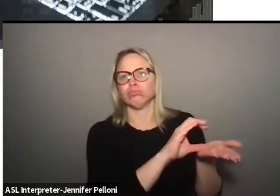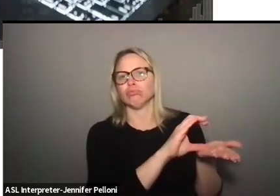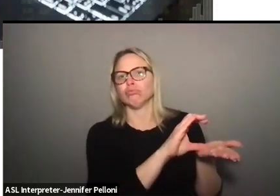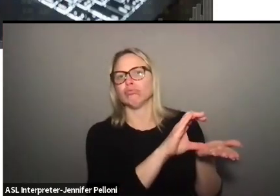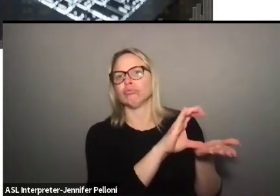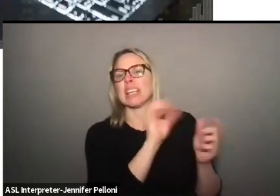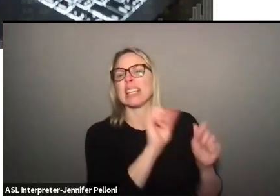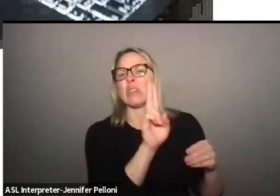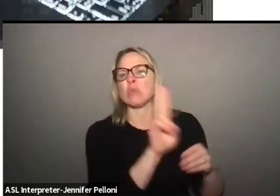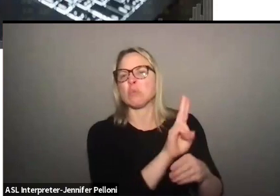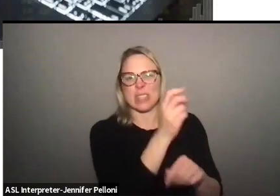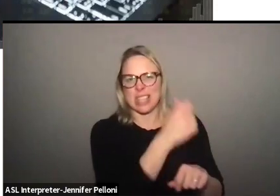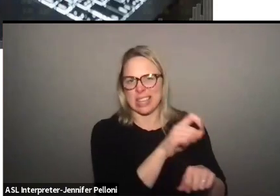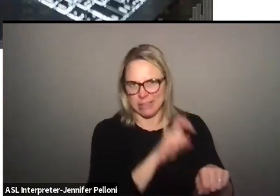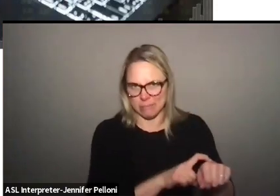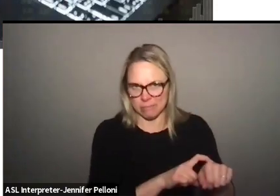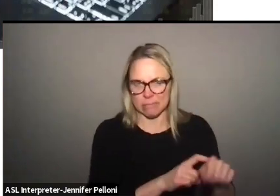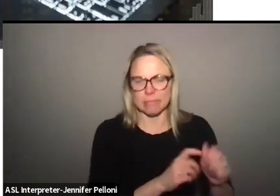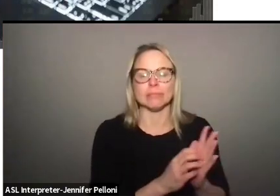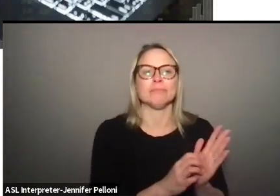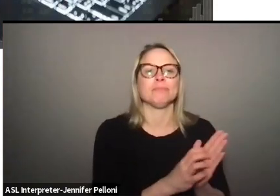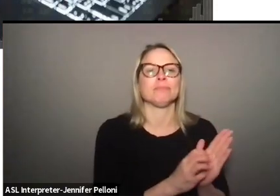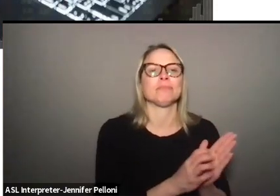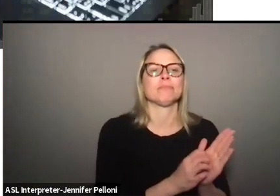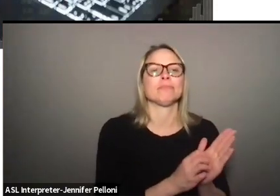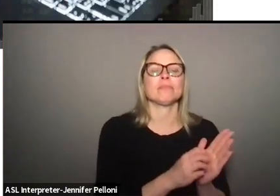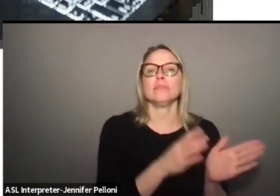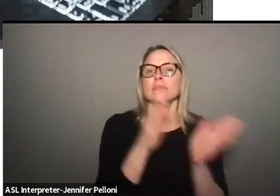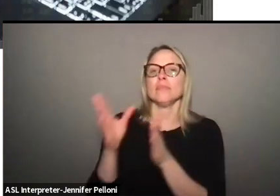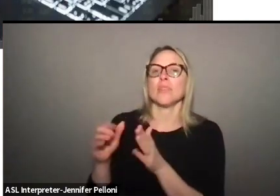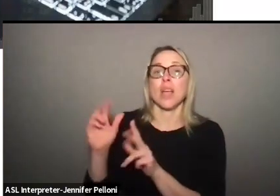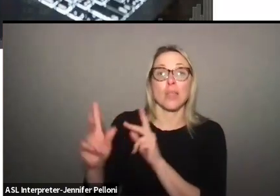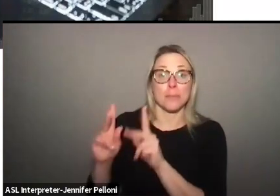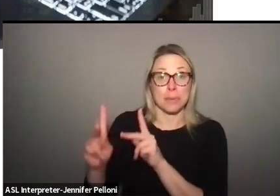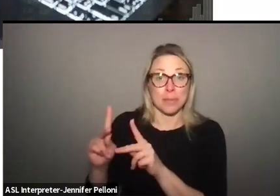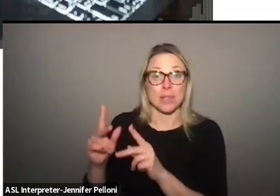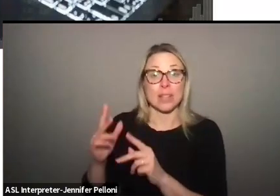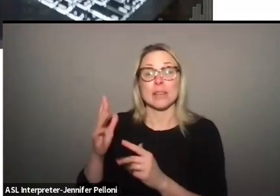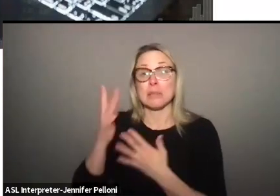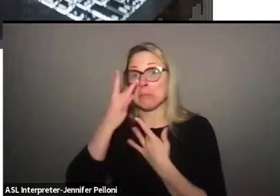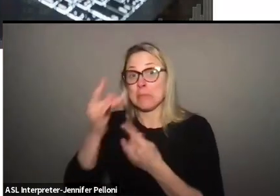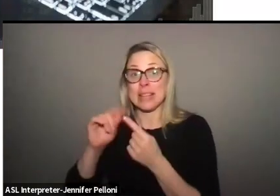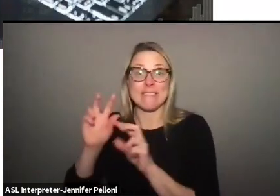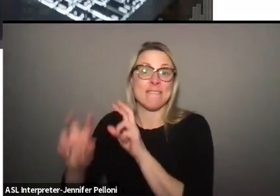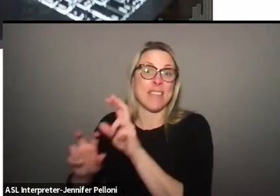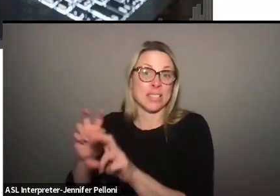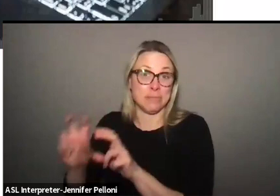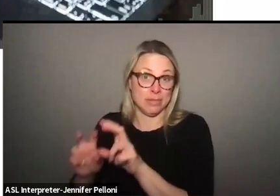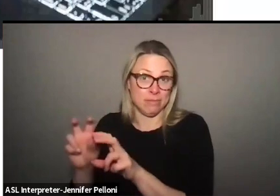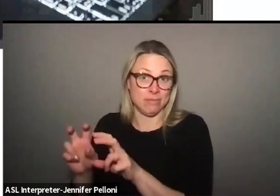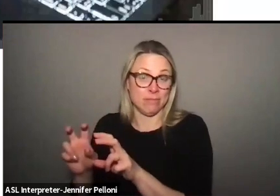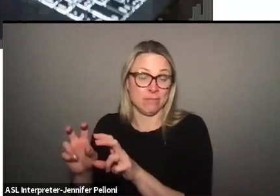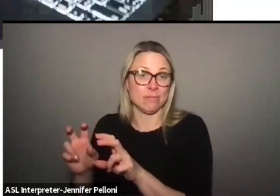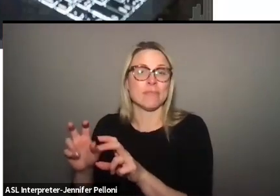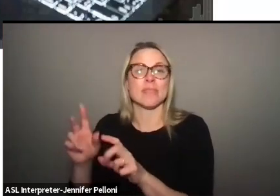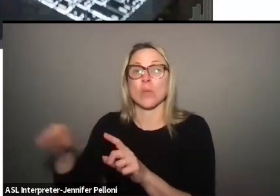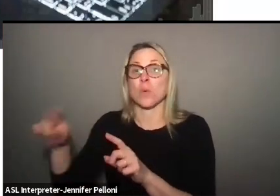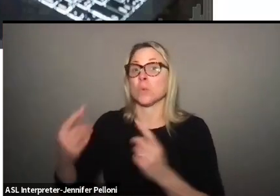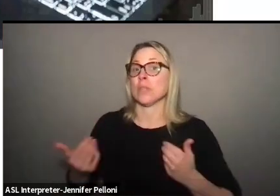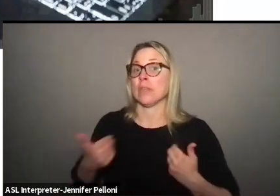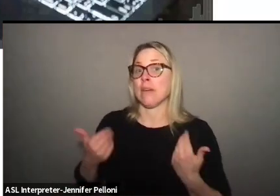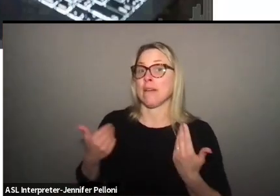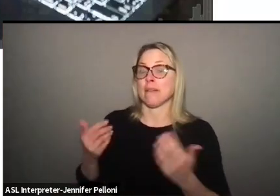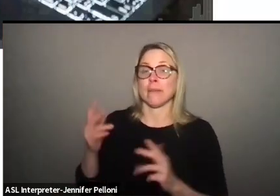need it. Other folks are really interested in the investment options, especially the younger